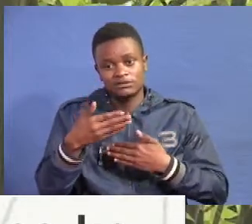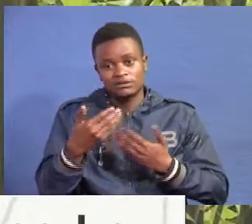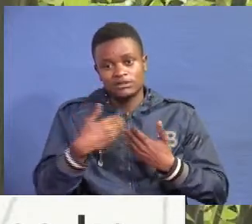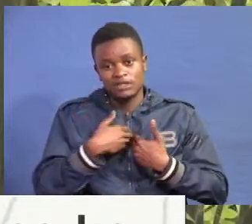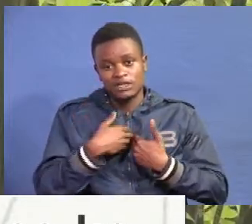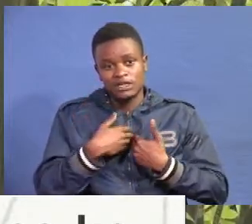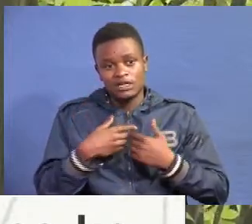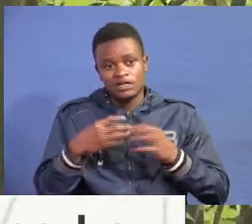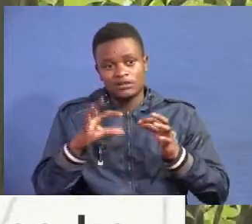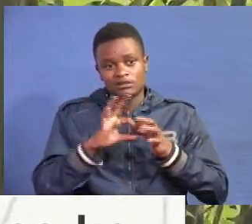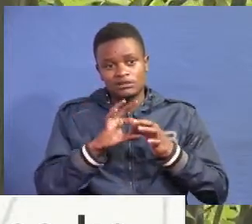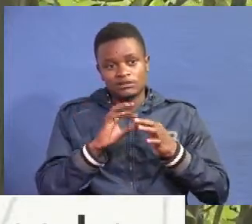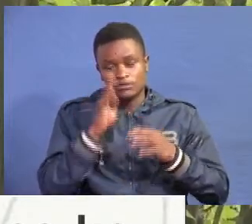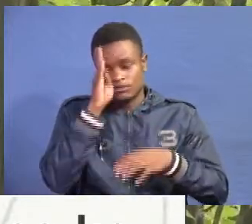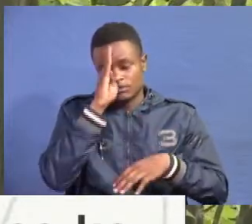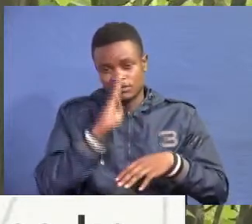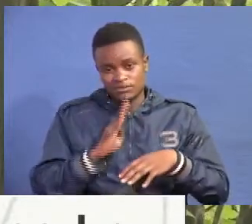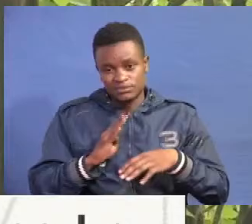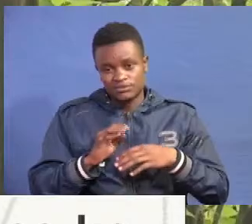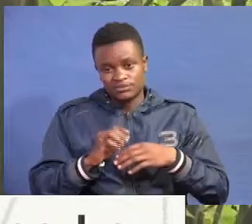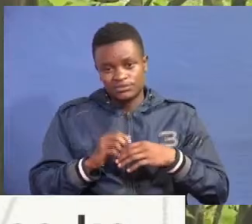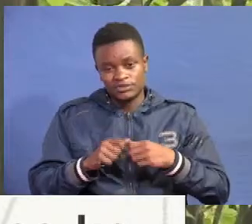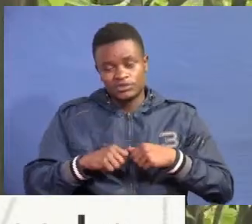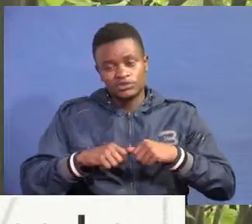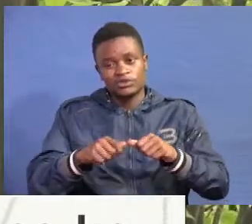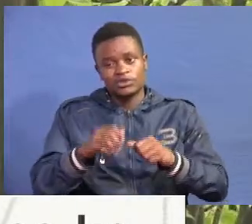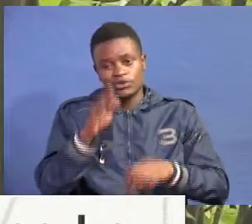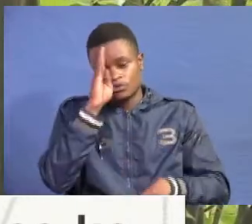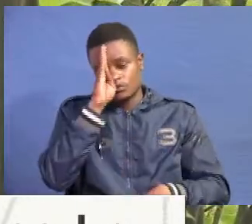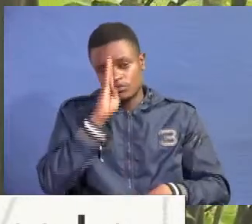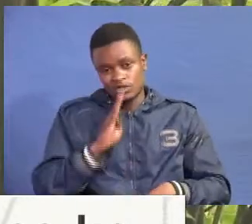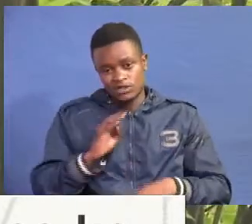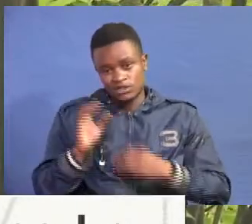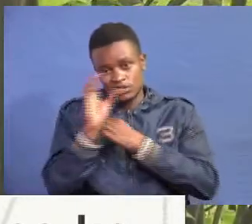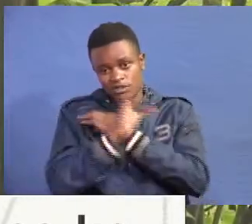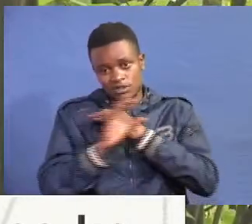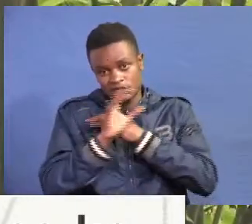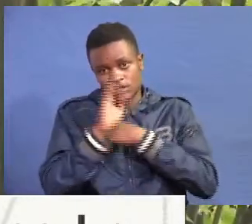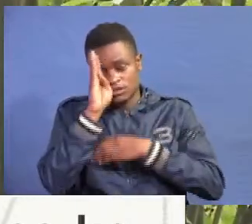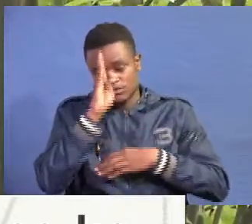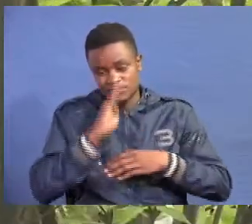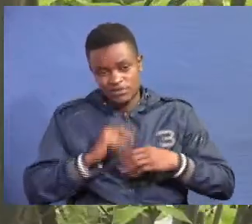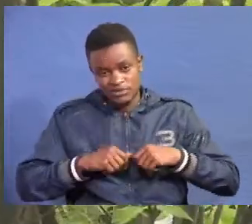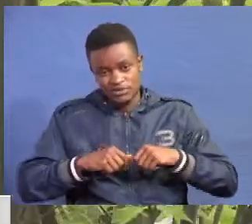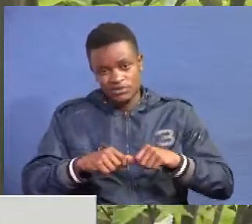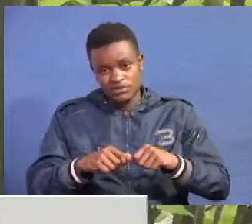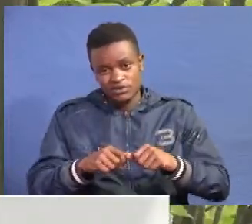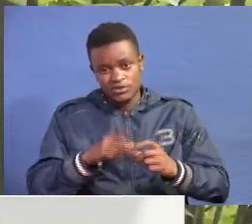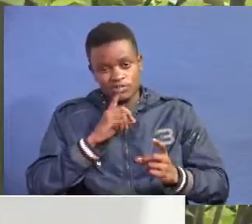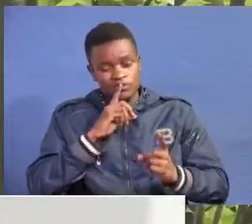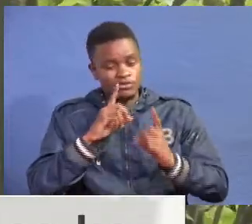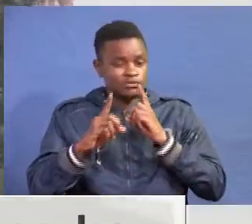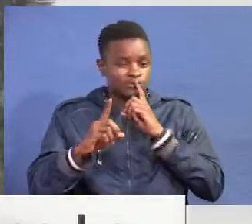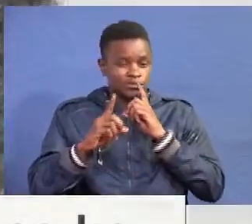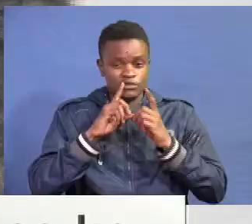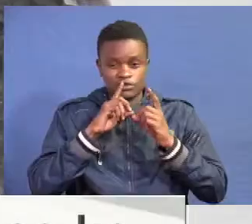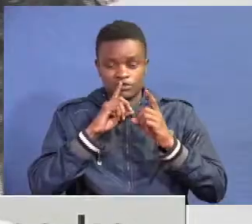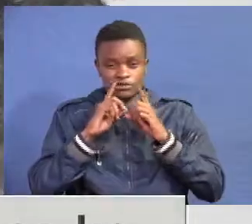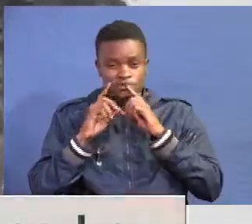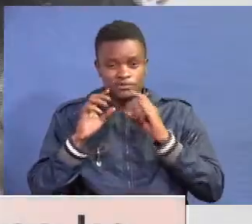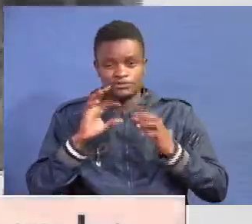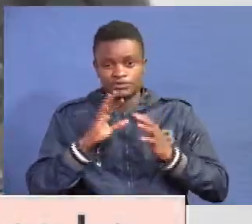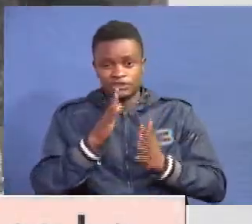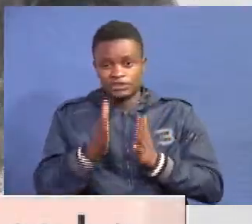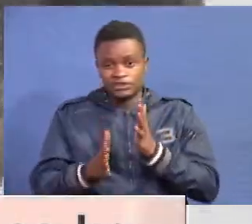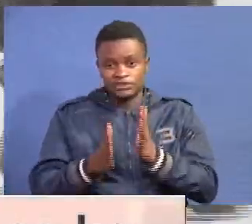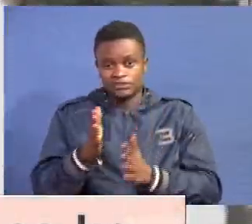links with Brazil, I'll then proceed to Brazil to also conclude our bilateral arrangements. Mudavadi will